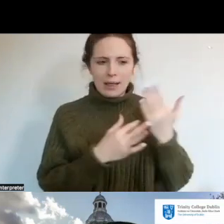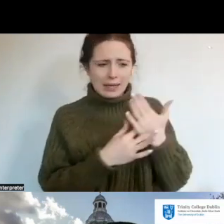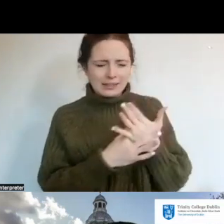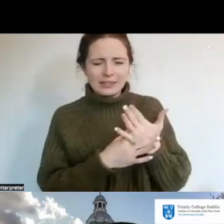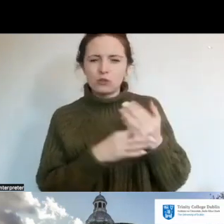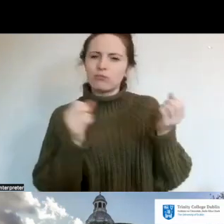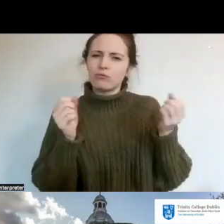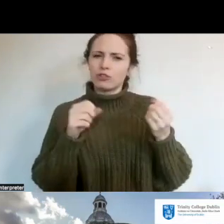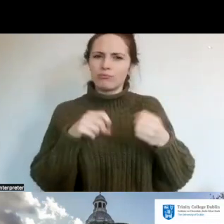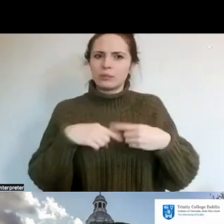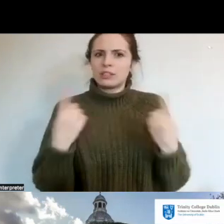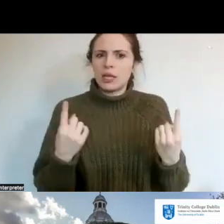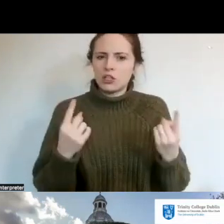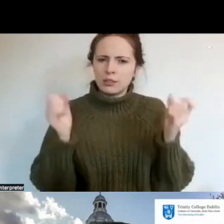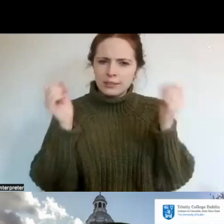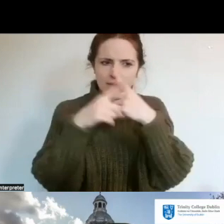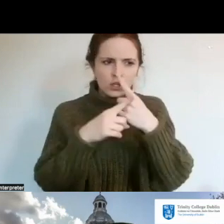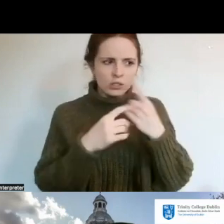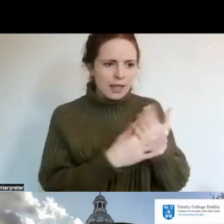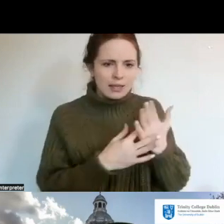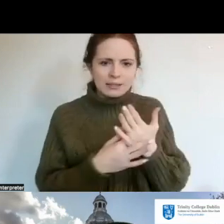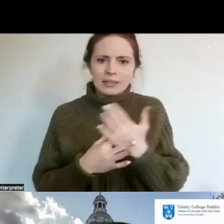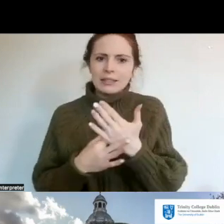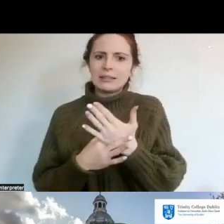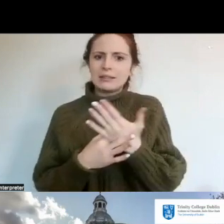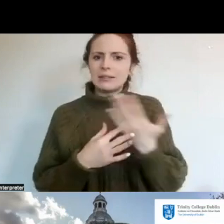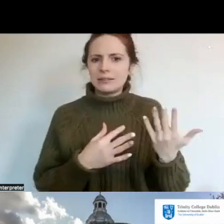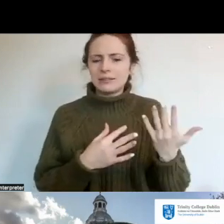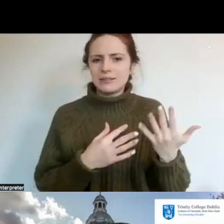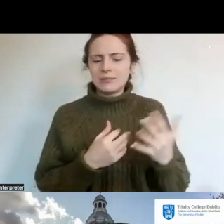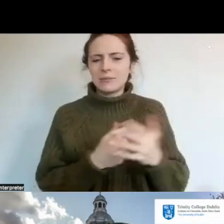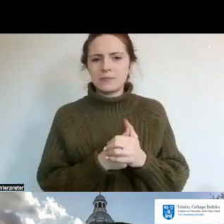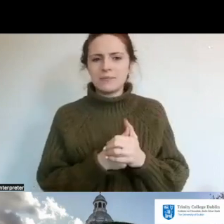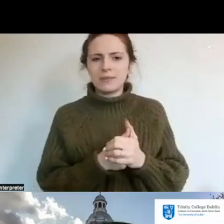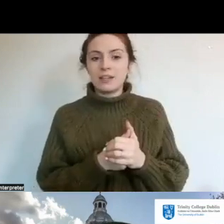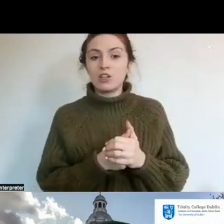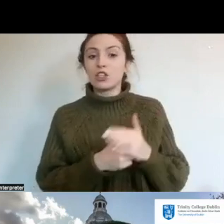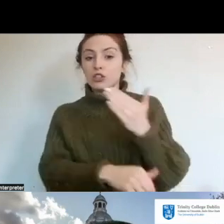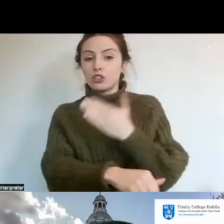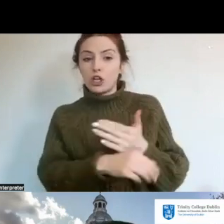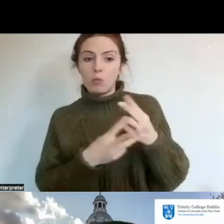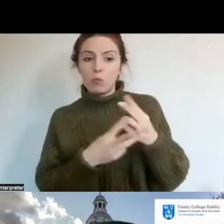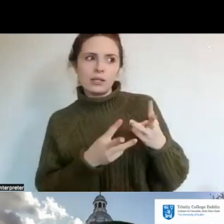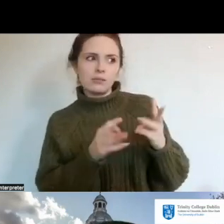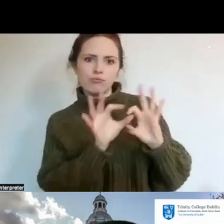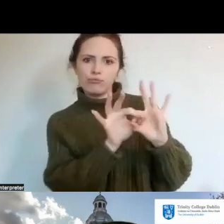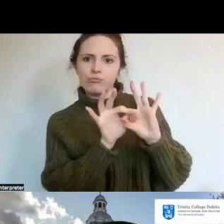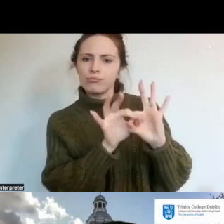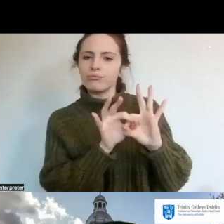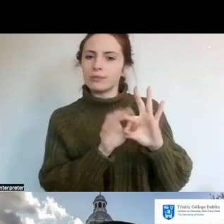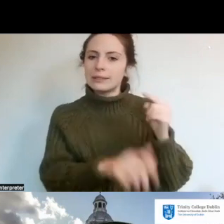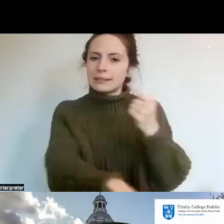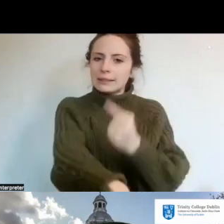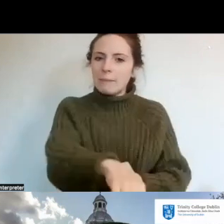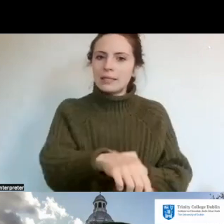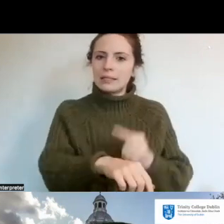challenging. And whereas we had initially set out to engage with intellectual disability services and nursing